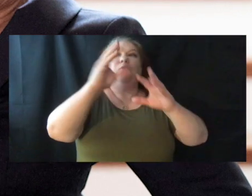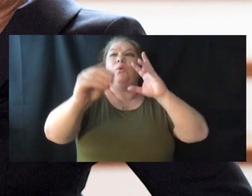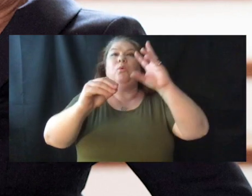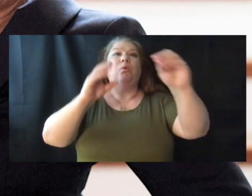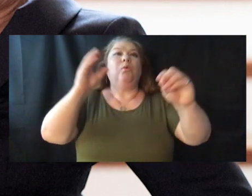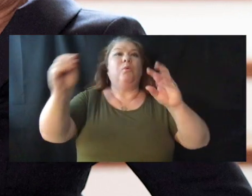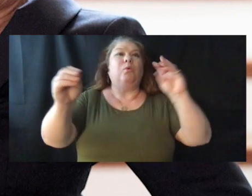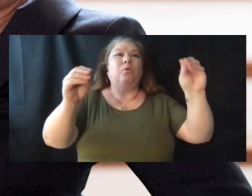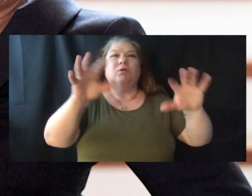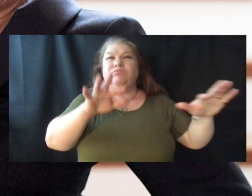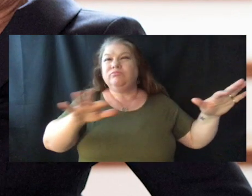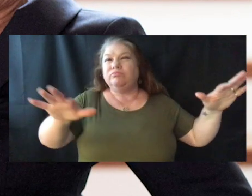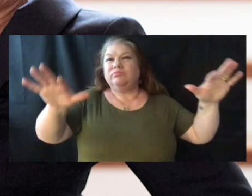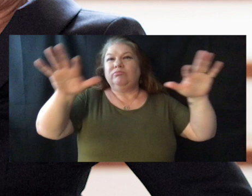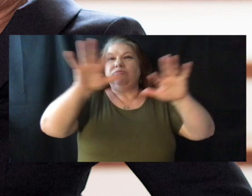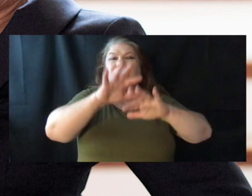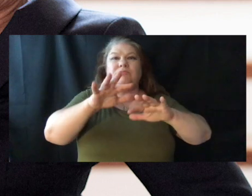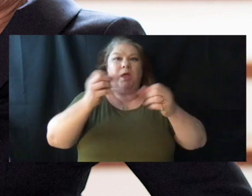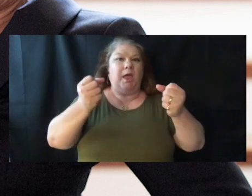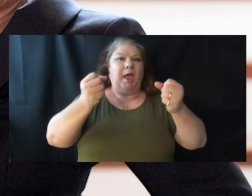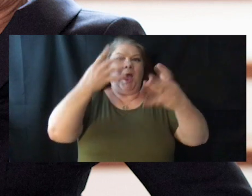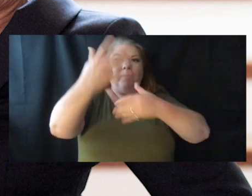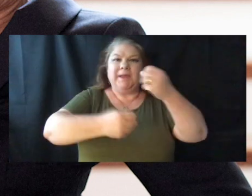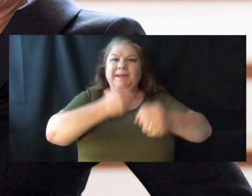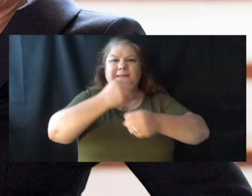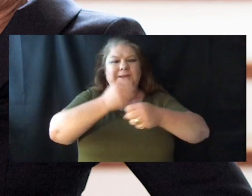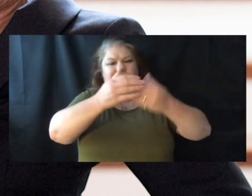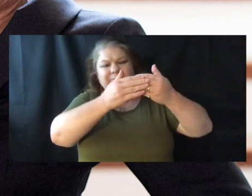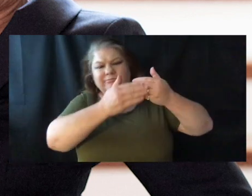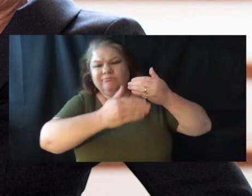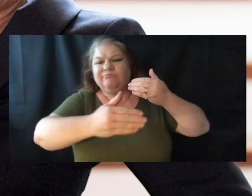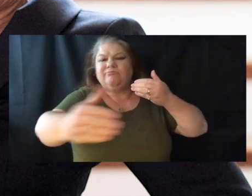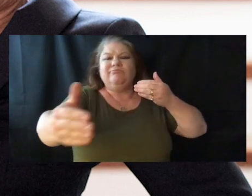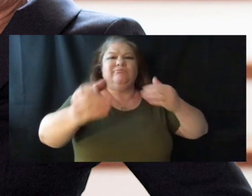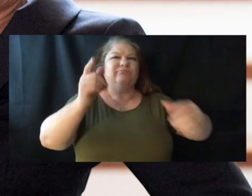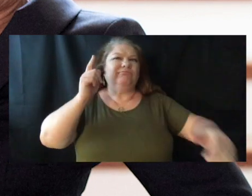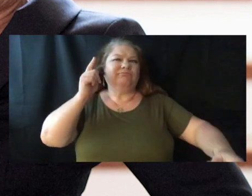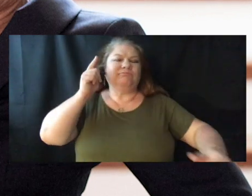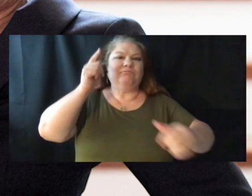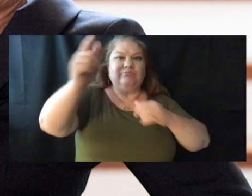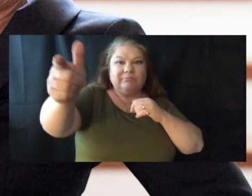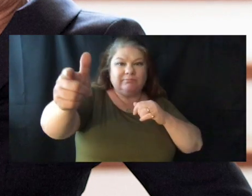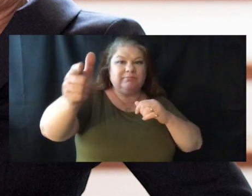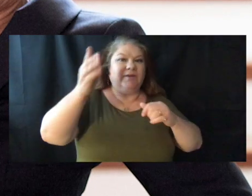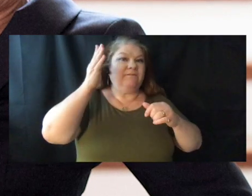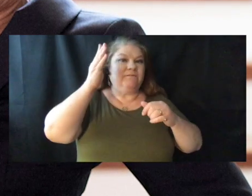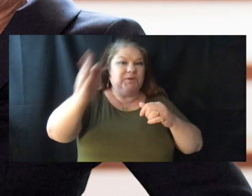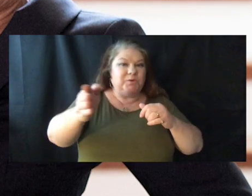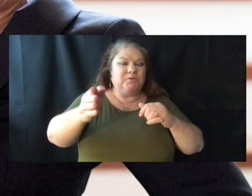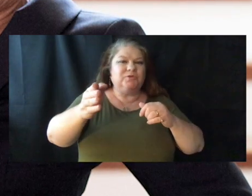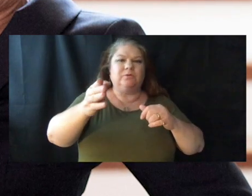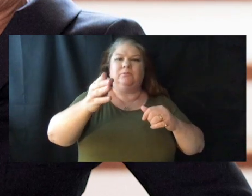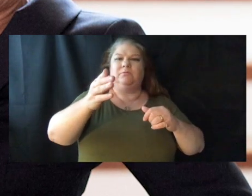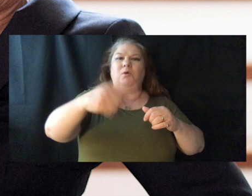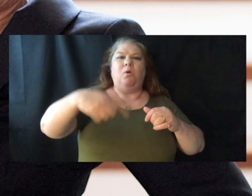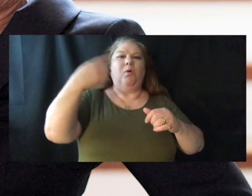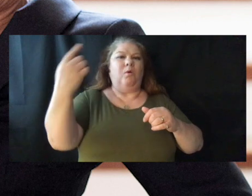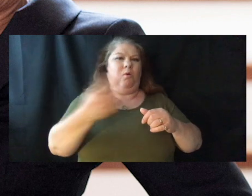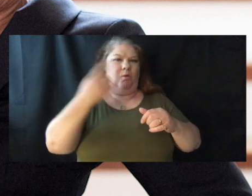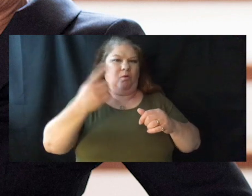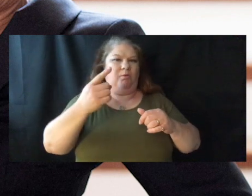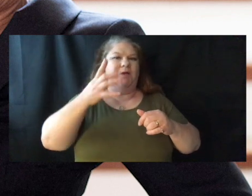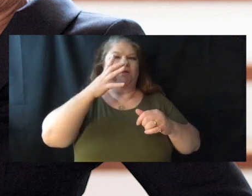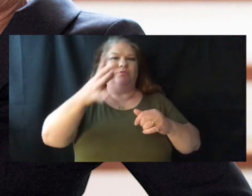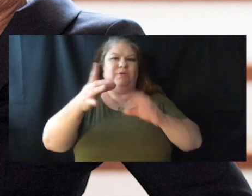wherever you are, no matter how many years pass between now and the future, you